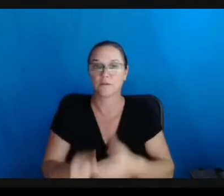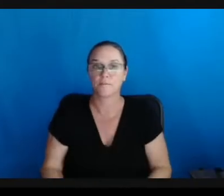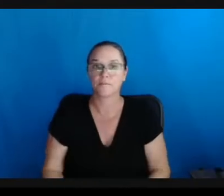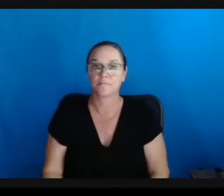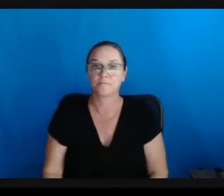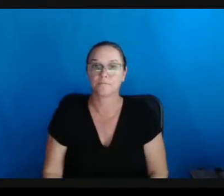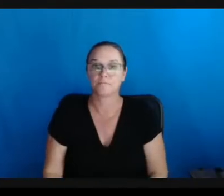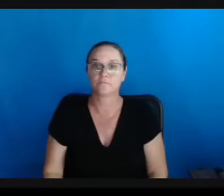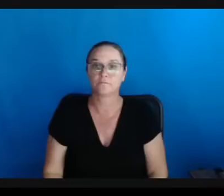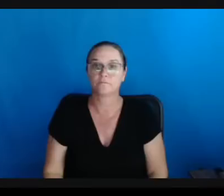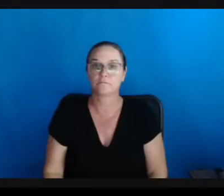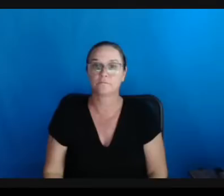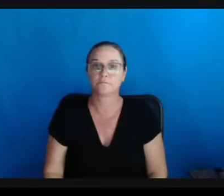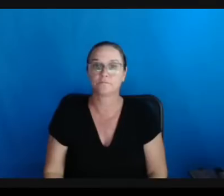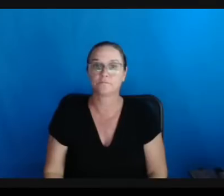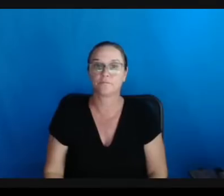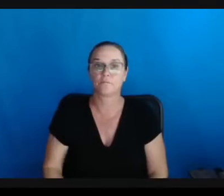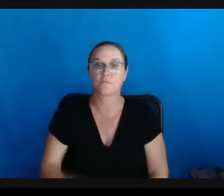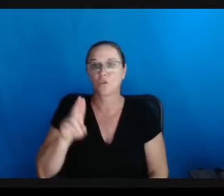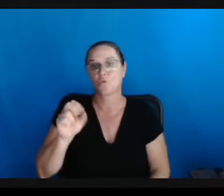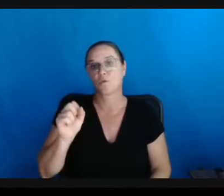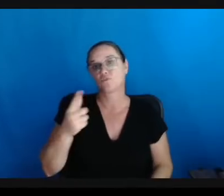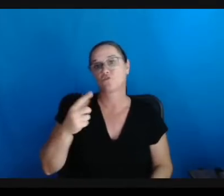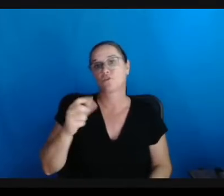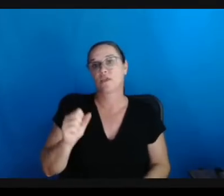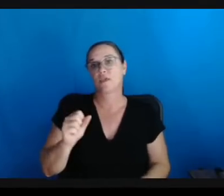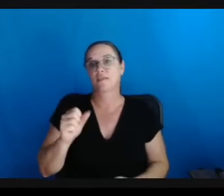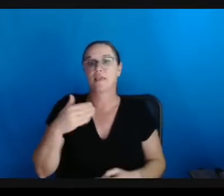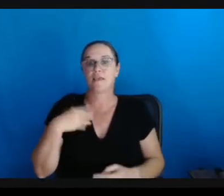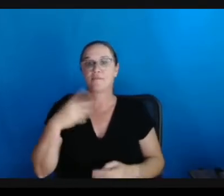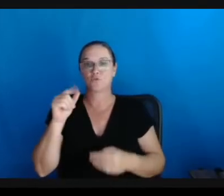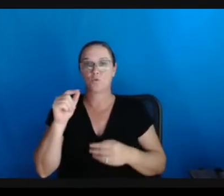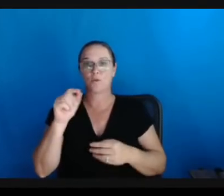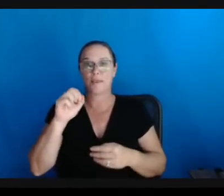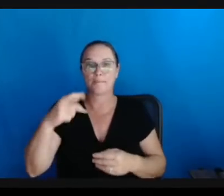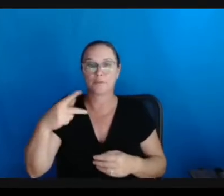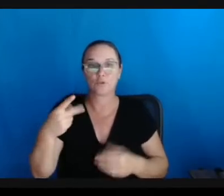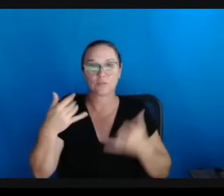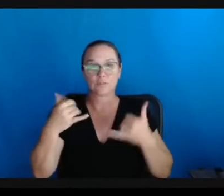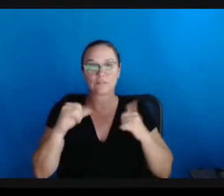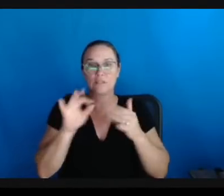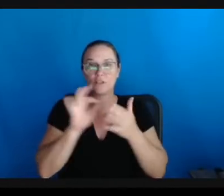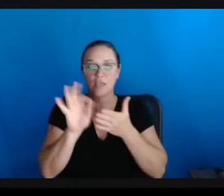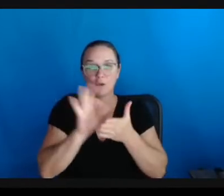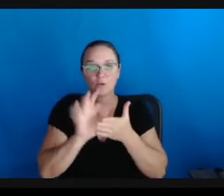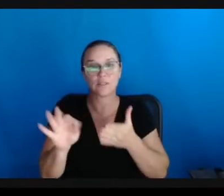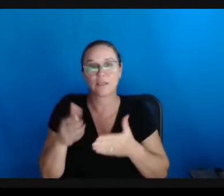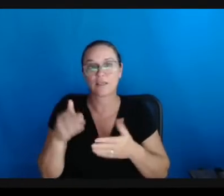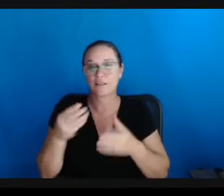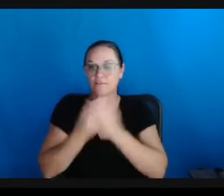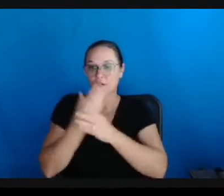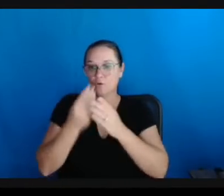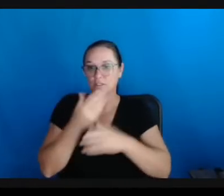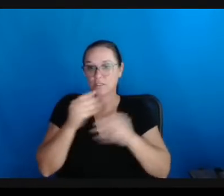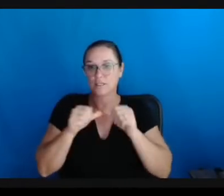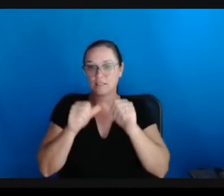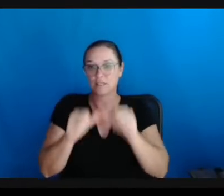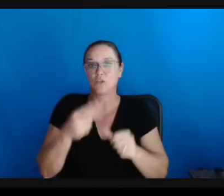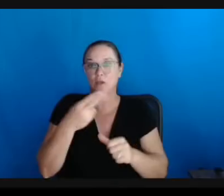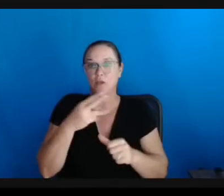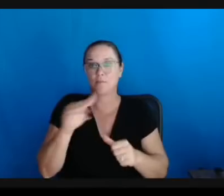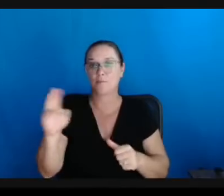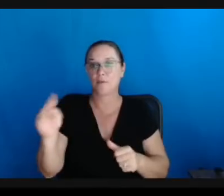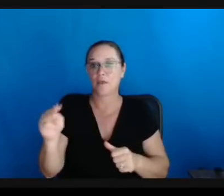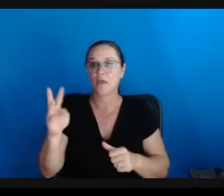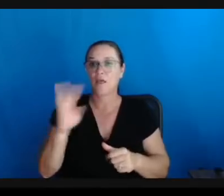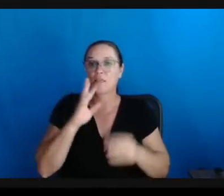which is from the USGS, 20 episodes and counting. Lava fountains continue in Halemaʻumaʻu. And so they recount many of the patterns we've